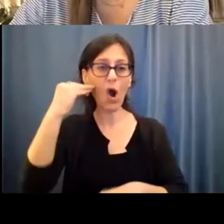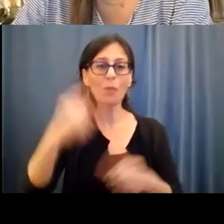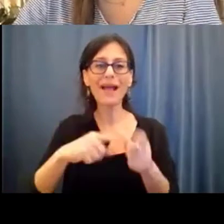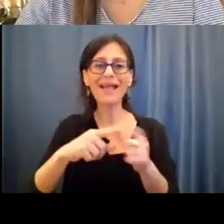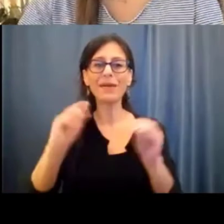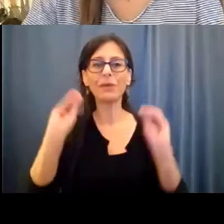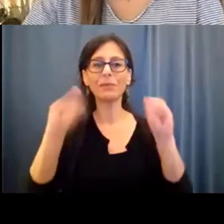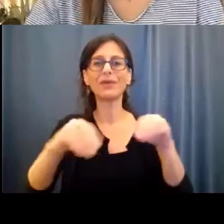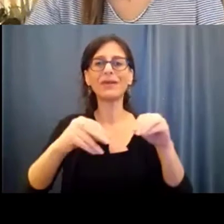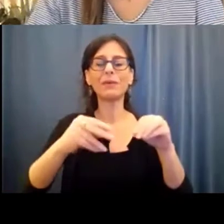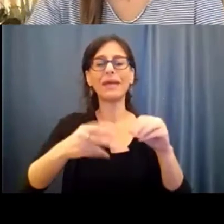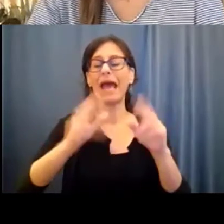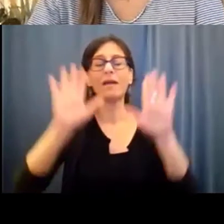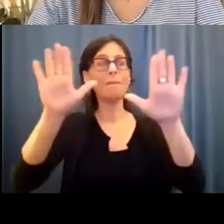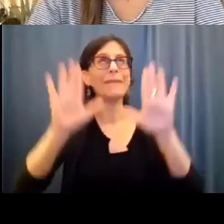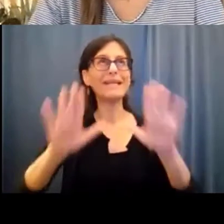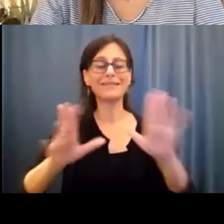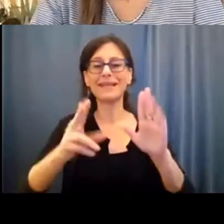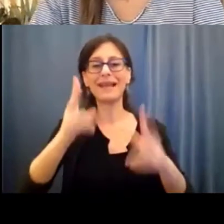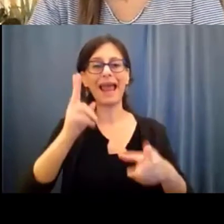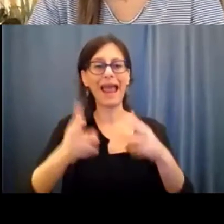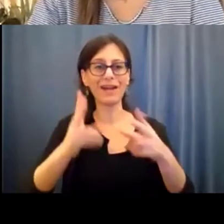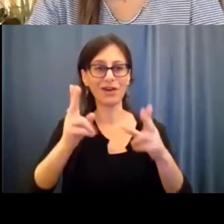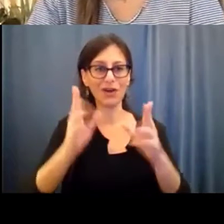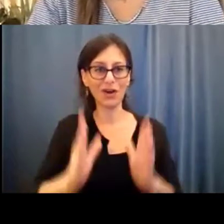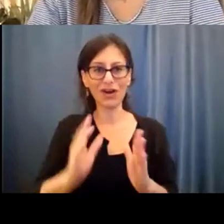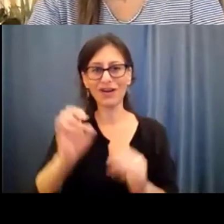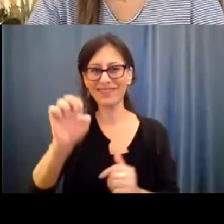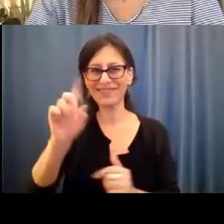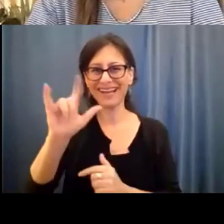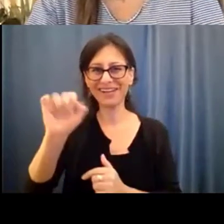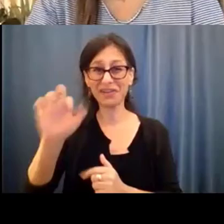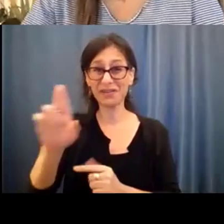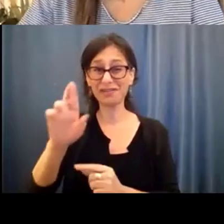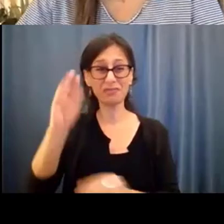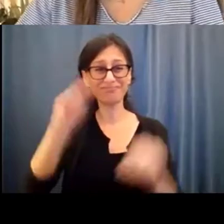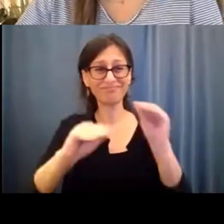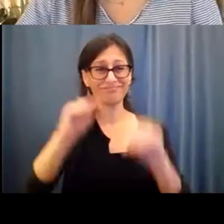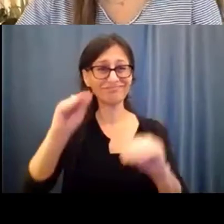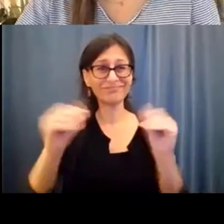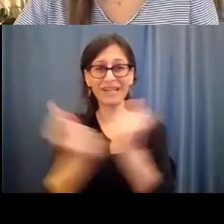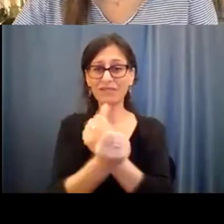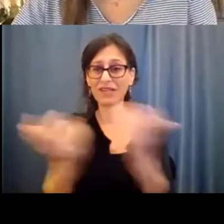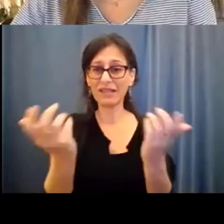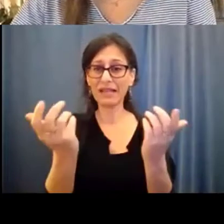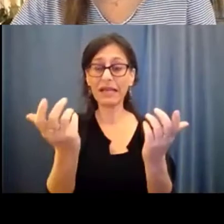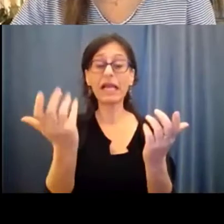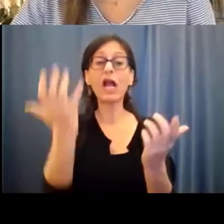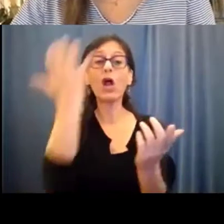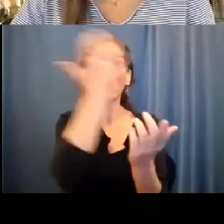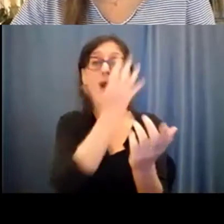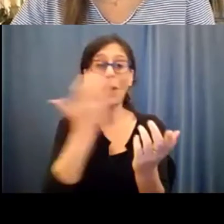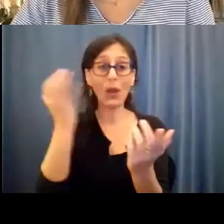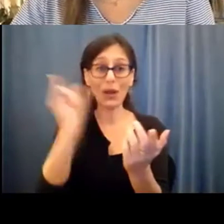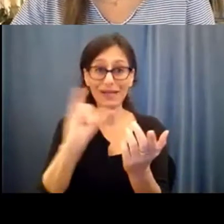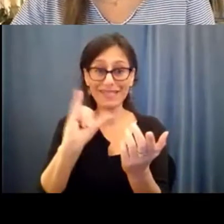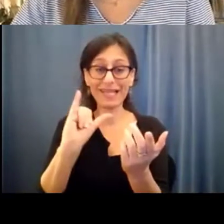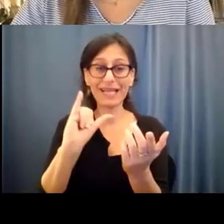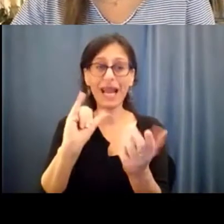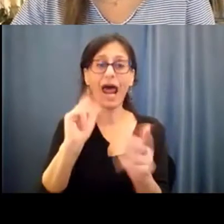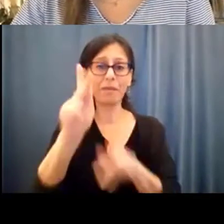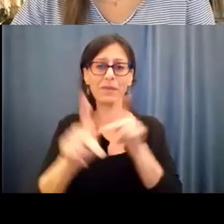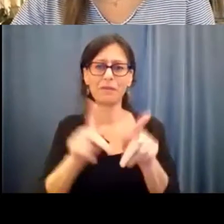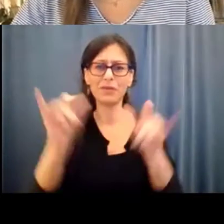incredible editors who basically put everything together. So even though it looks like you